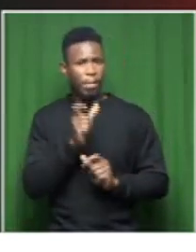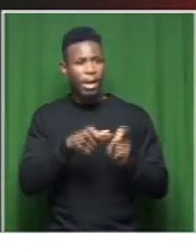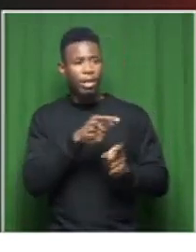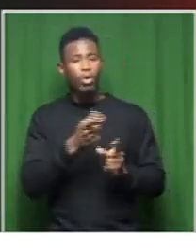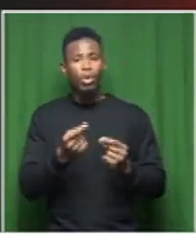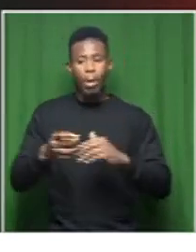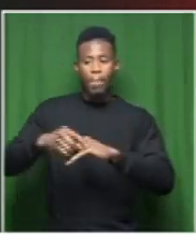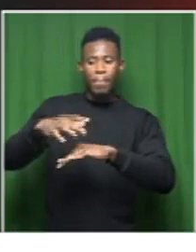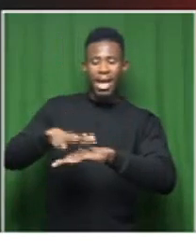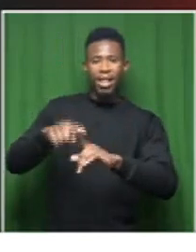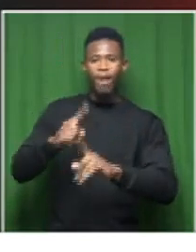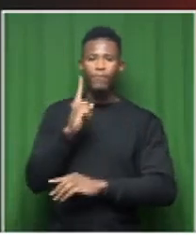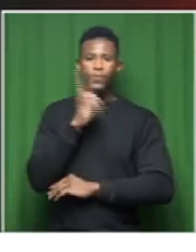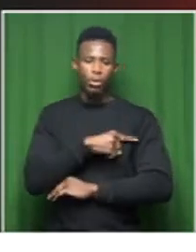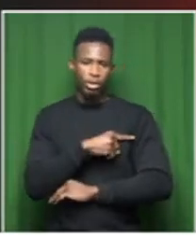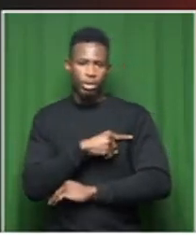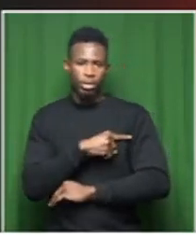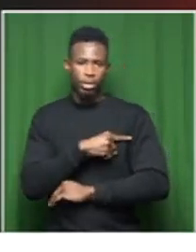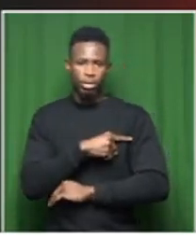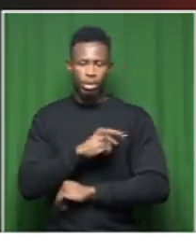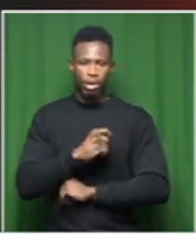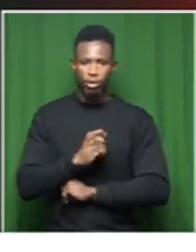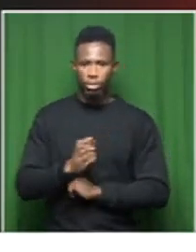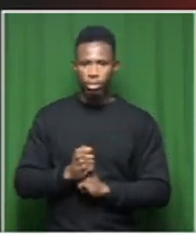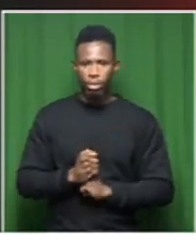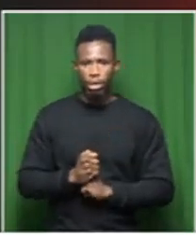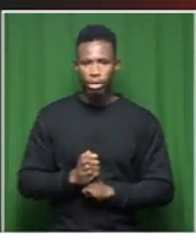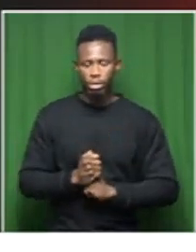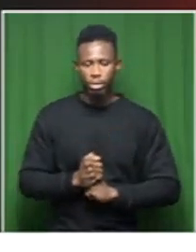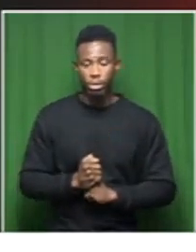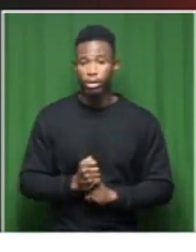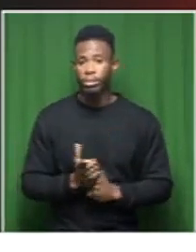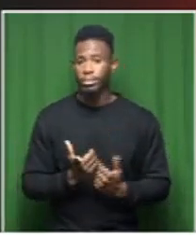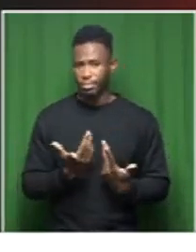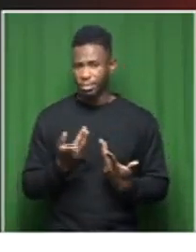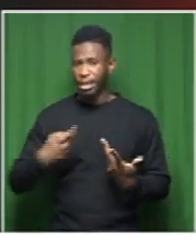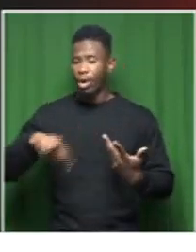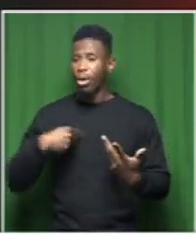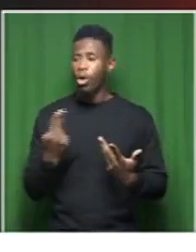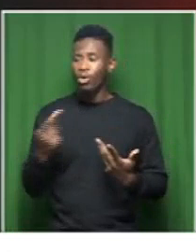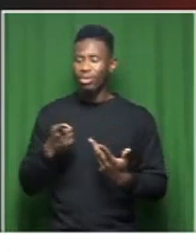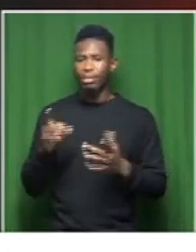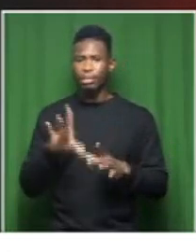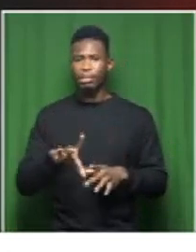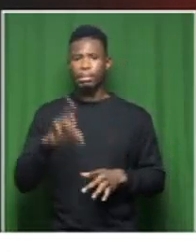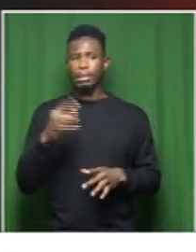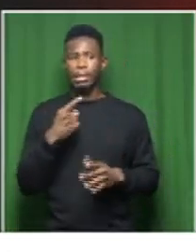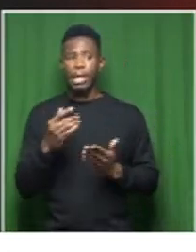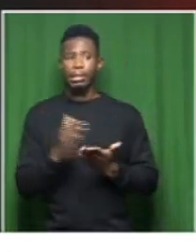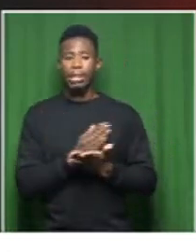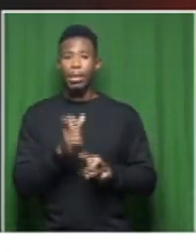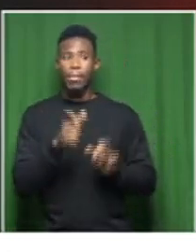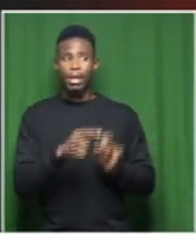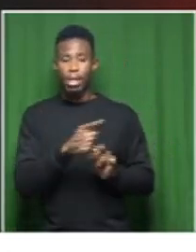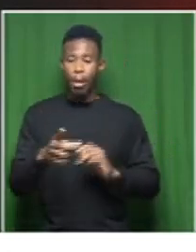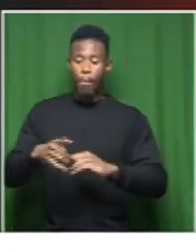fraudulent marriages in the country. Now, the committee of Dr. Lubisi even discovered that some people don't even